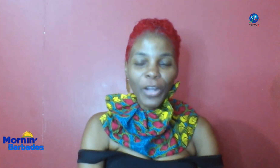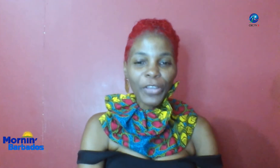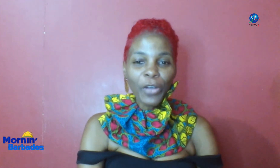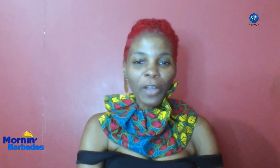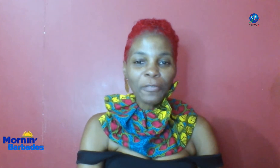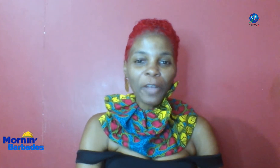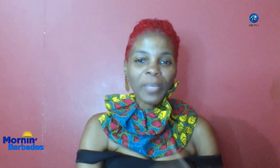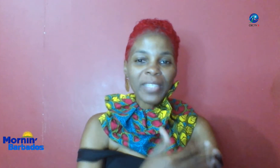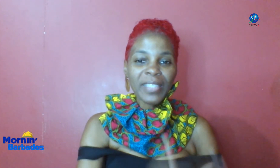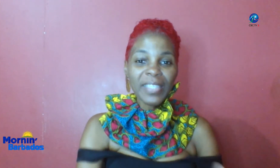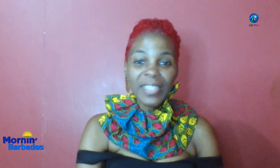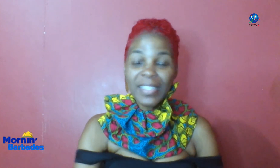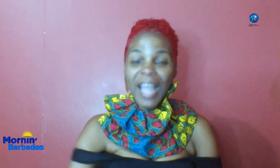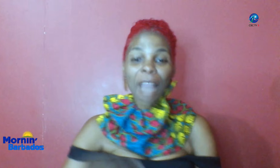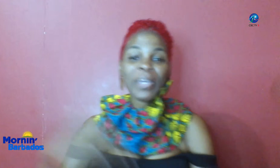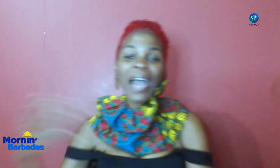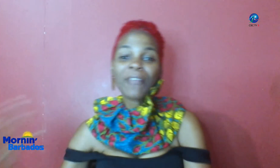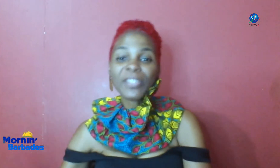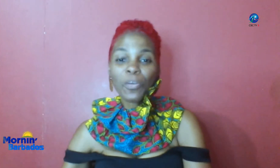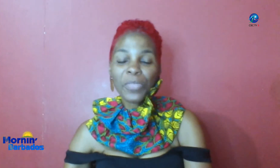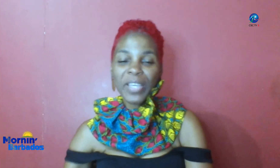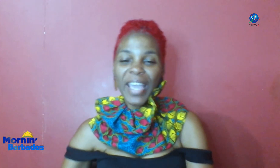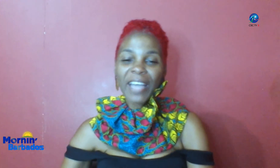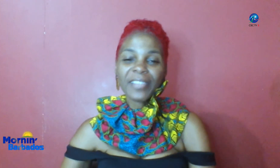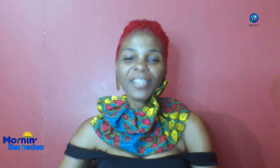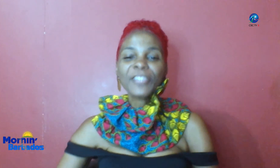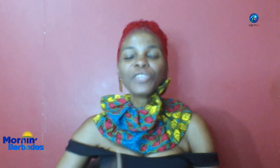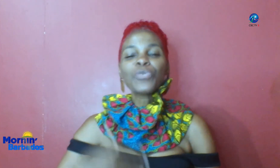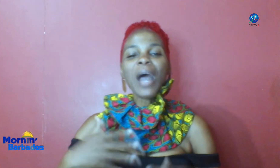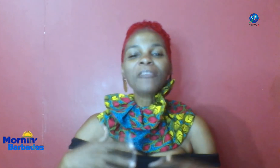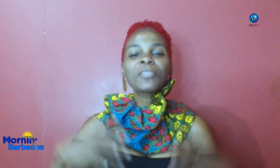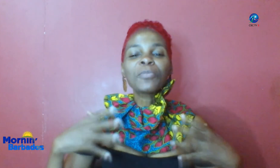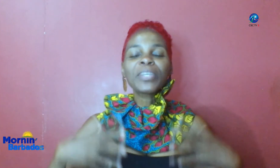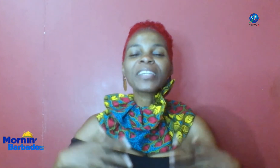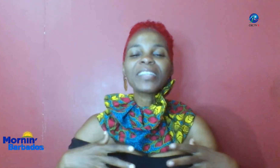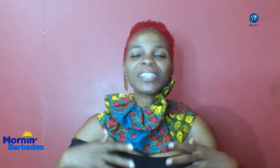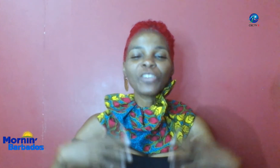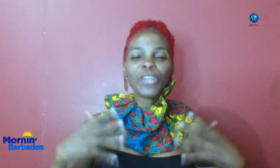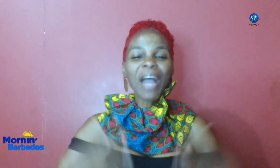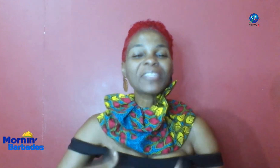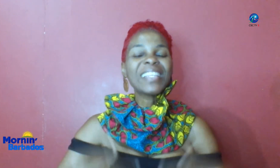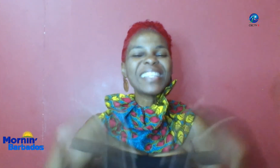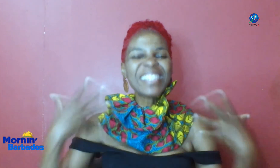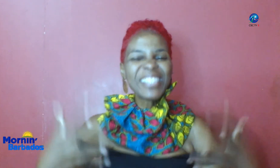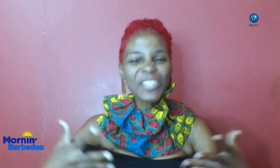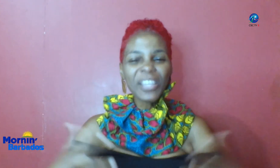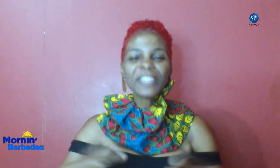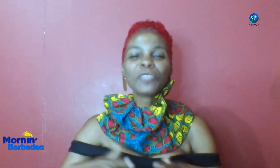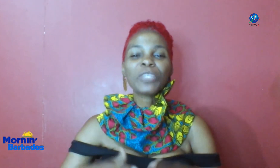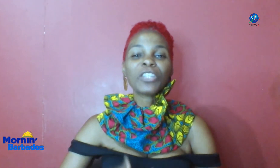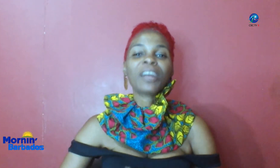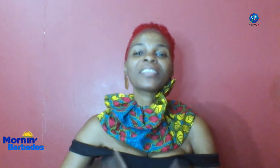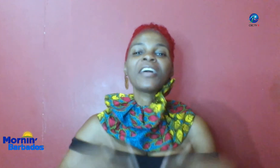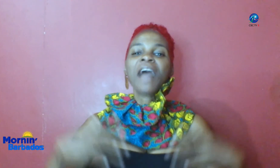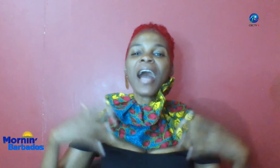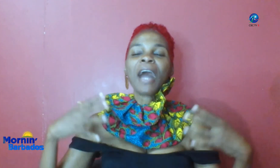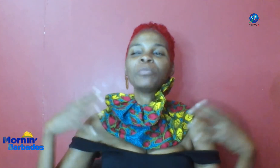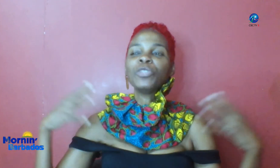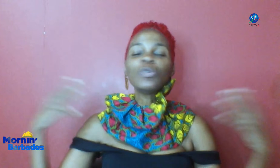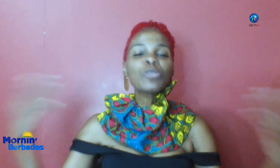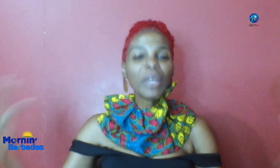apple where you are from in season. I may have something else. So you have to bring, you have to listen to your